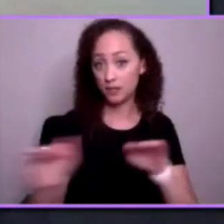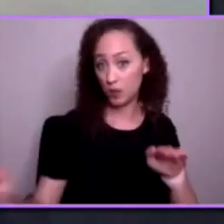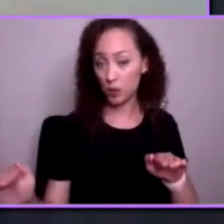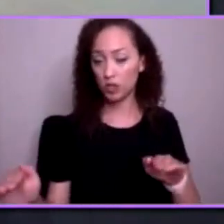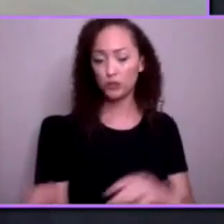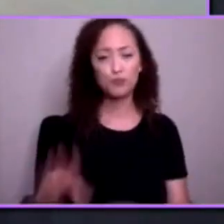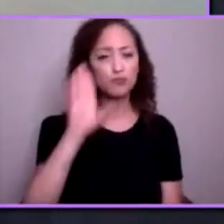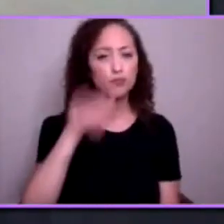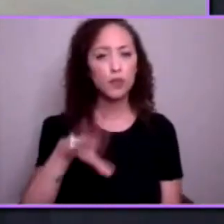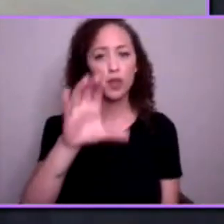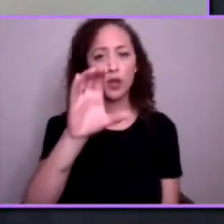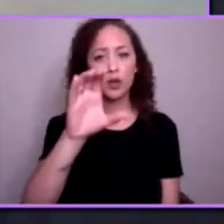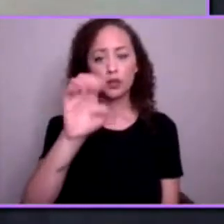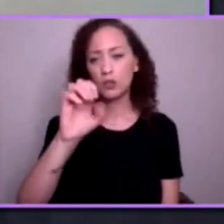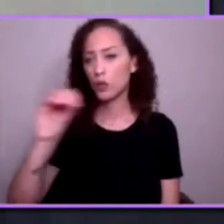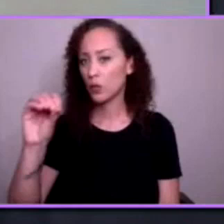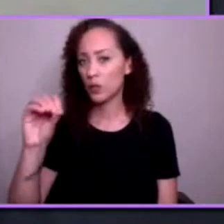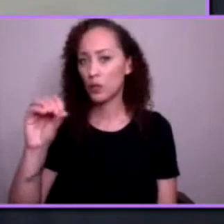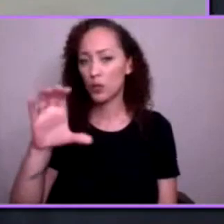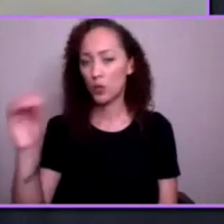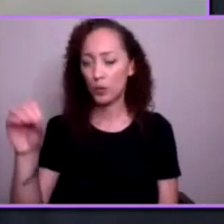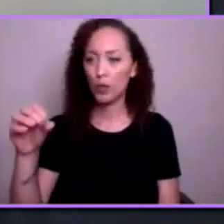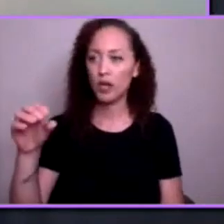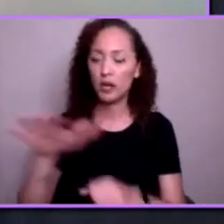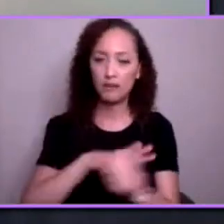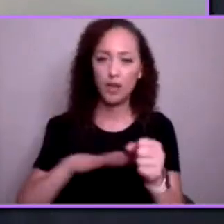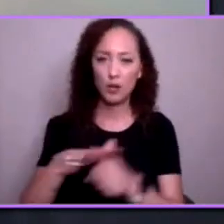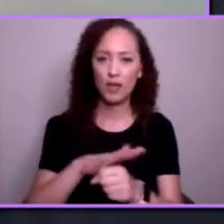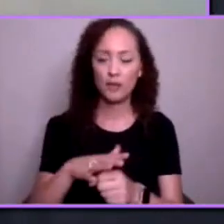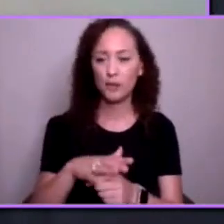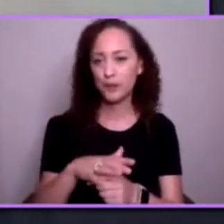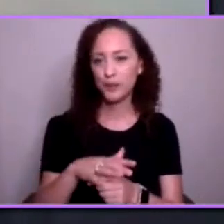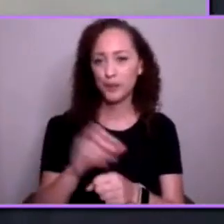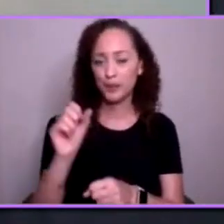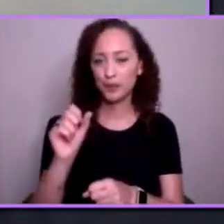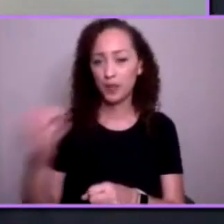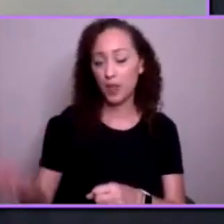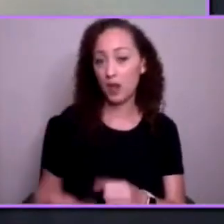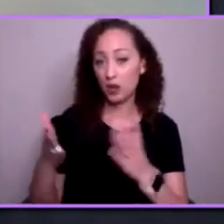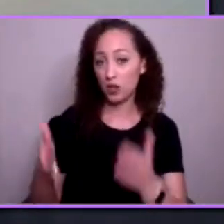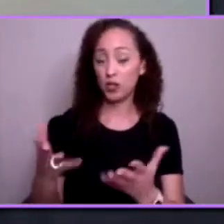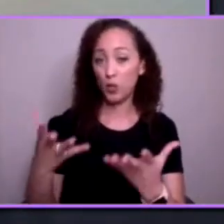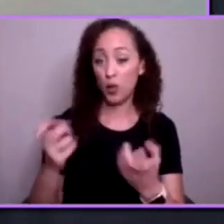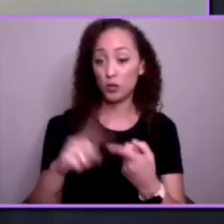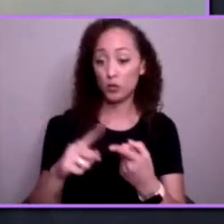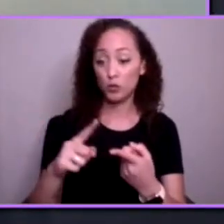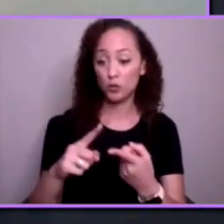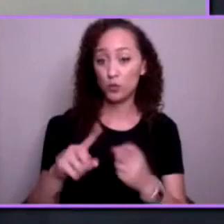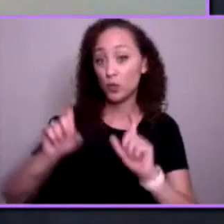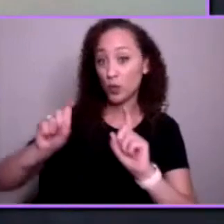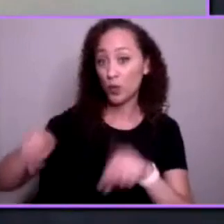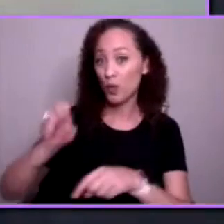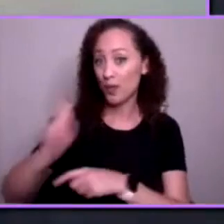as you probably know, employers are looking to return to the office. It's not return to work. They've been working. So